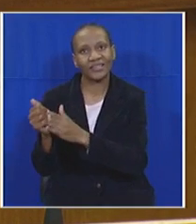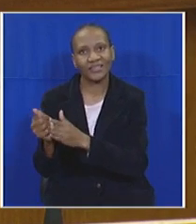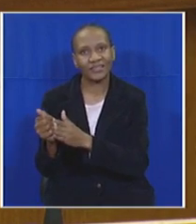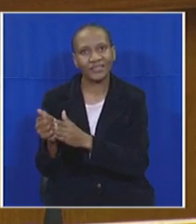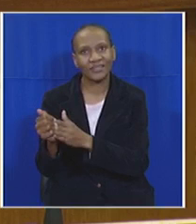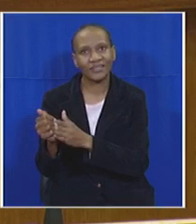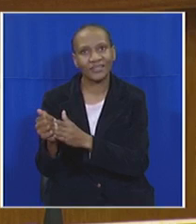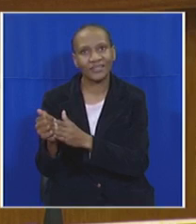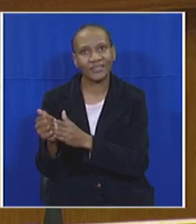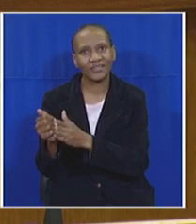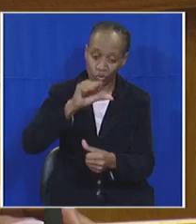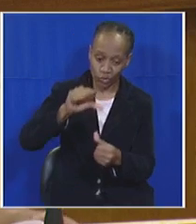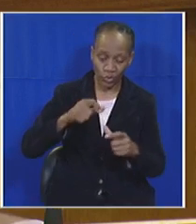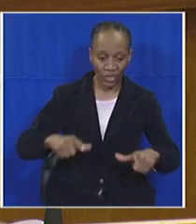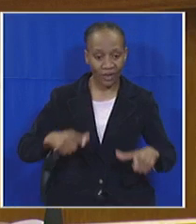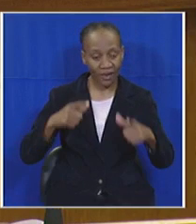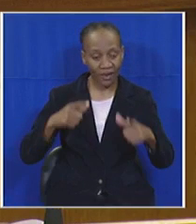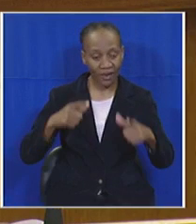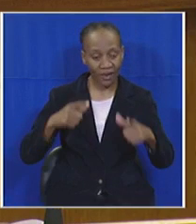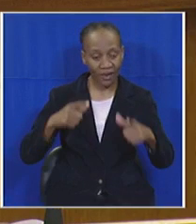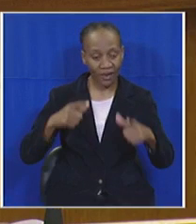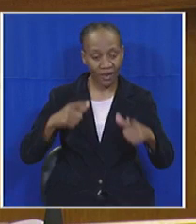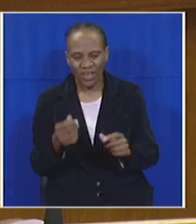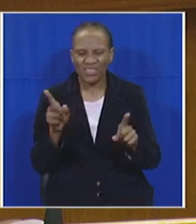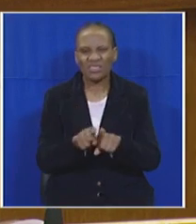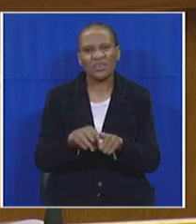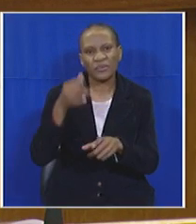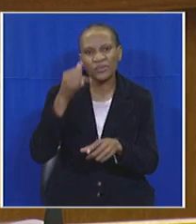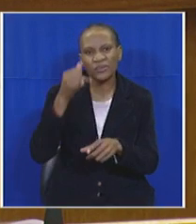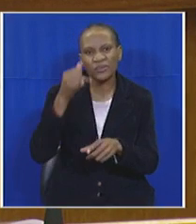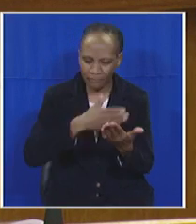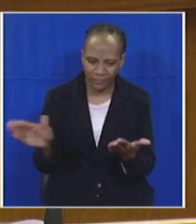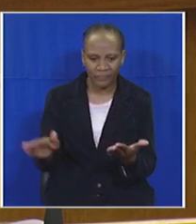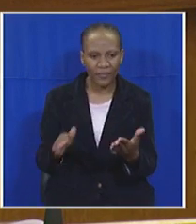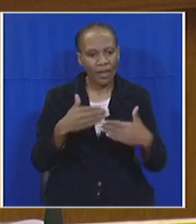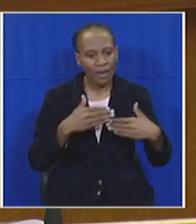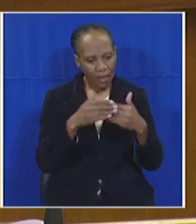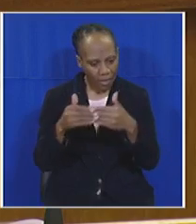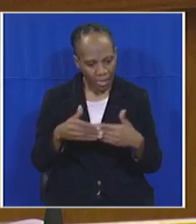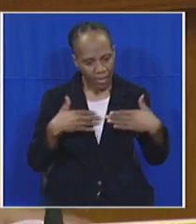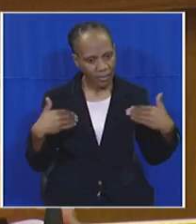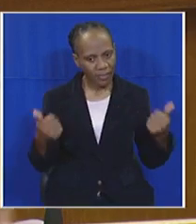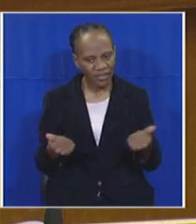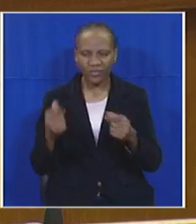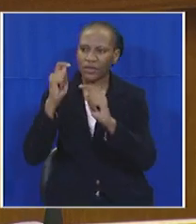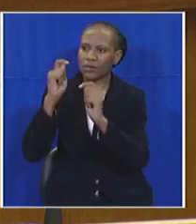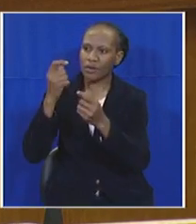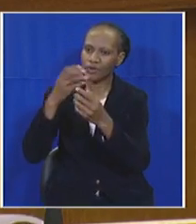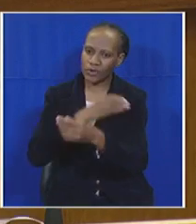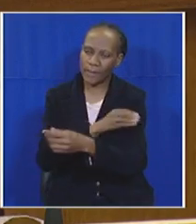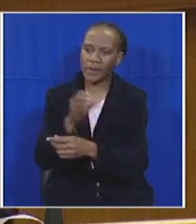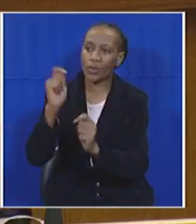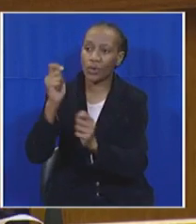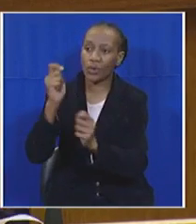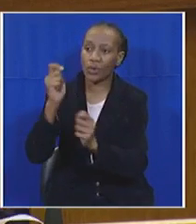aspects of social life, such as combating crime, provision of healthcare, and empowering our rural communities. Sikholwa ukuthi kulo